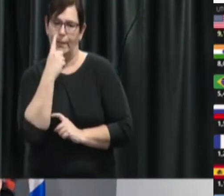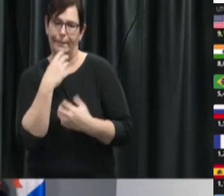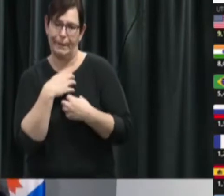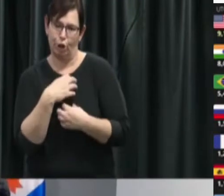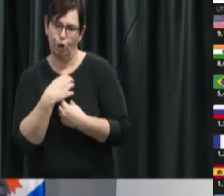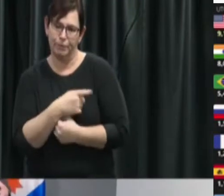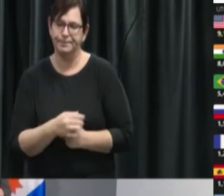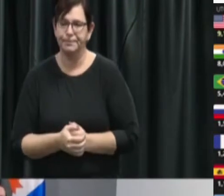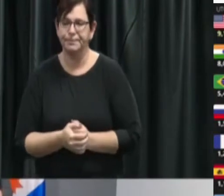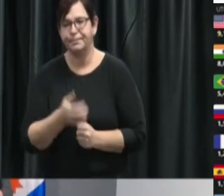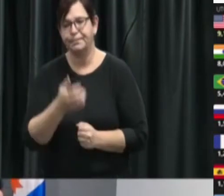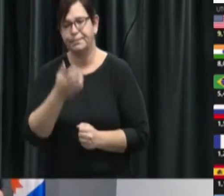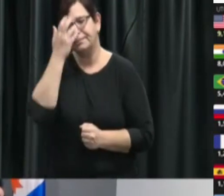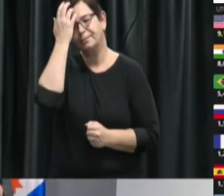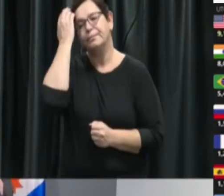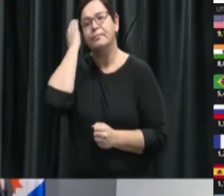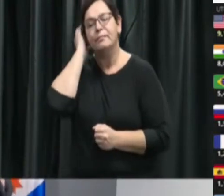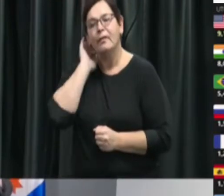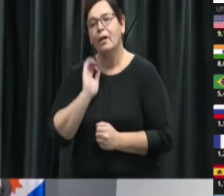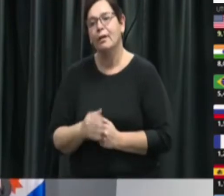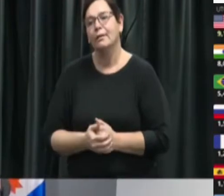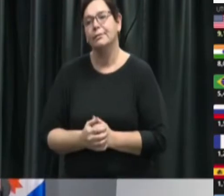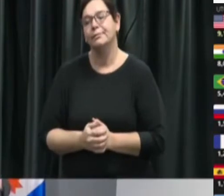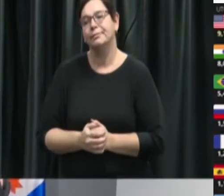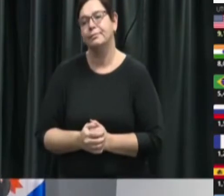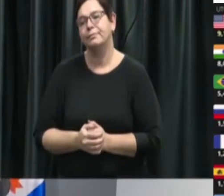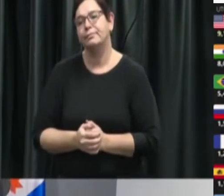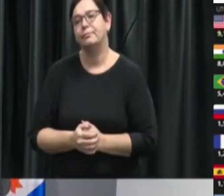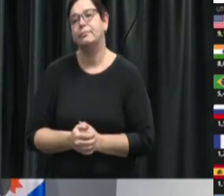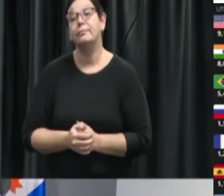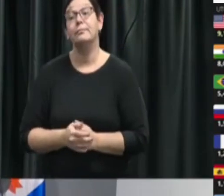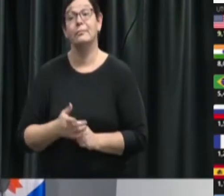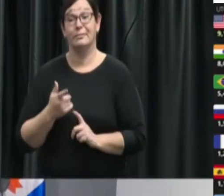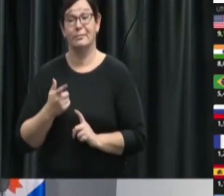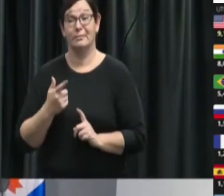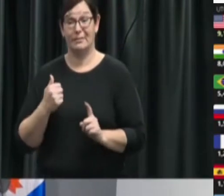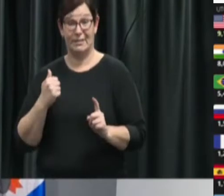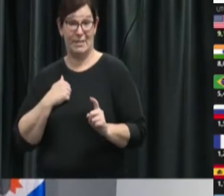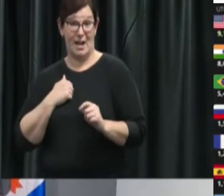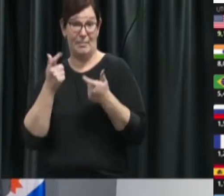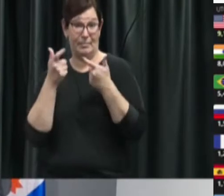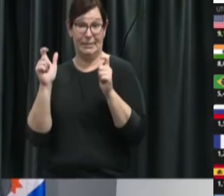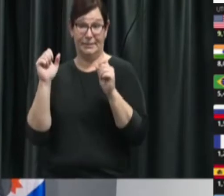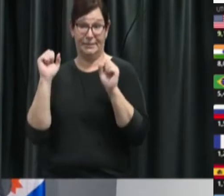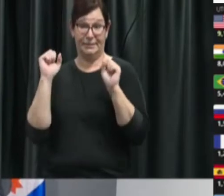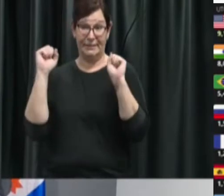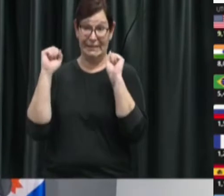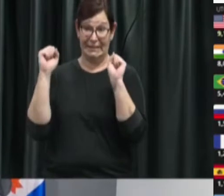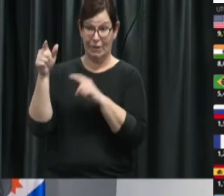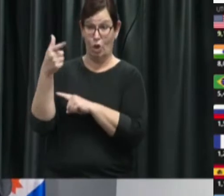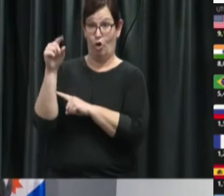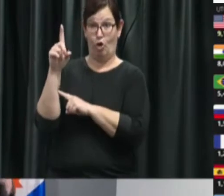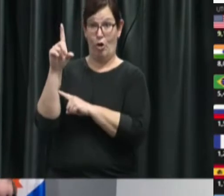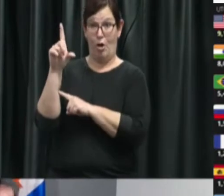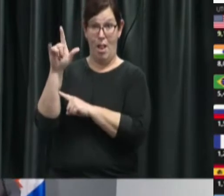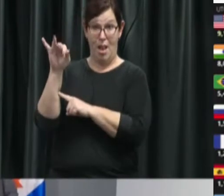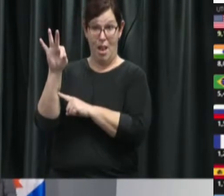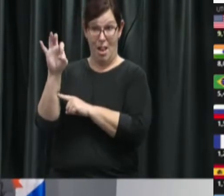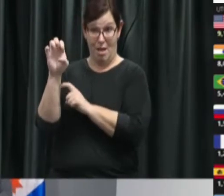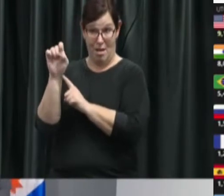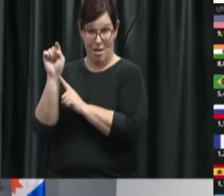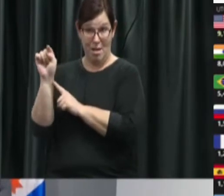Yes. Hi there, Mr. Mayor. Canada's largest fitness company, Good Life, has asked its members to reach out to their MPPs